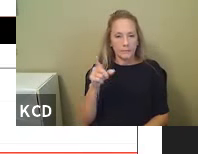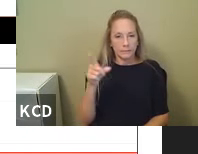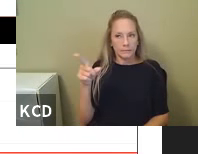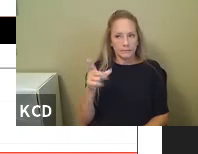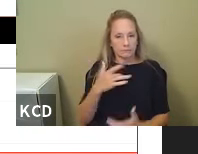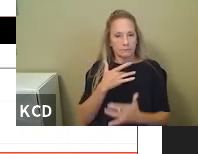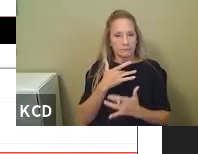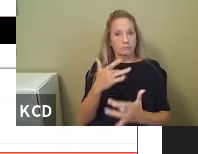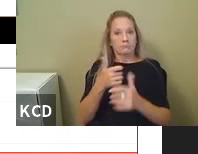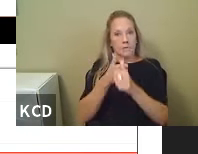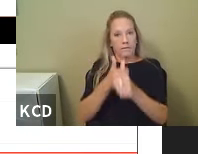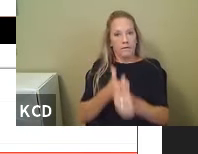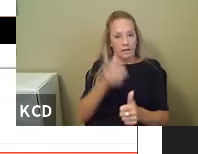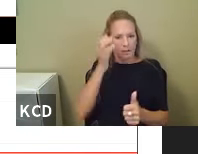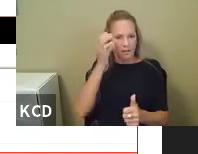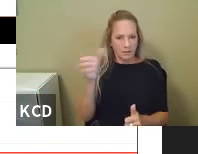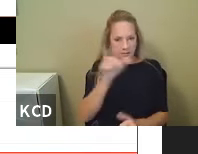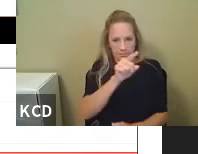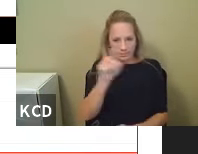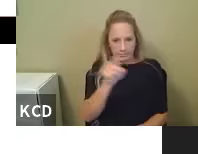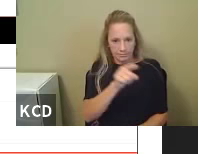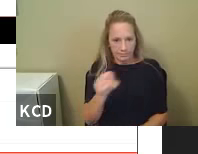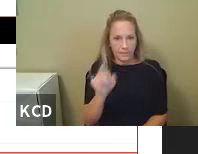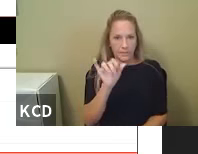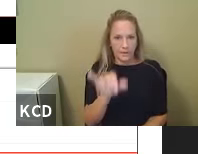these concepts. Next slide, please.